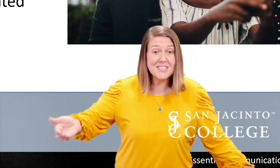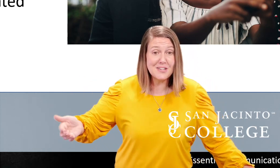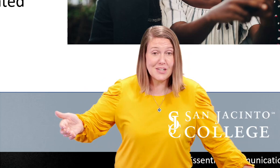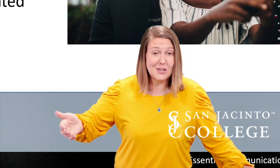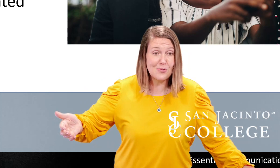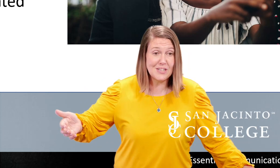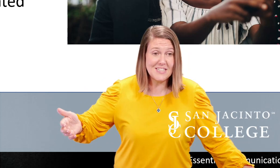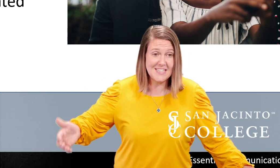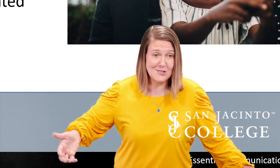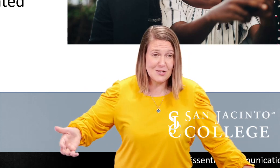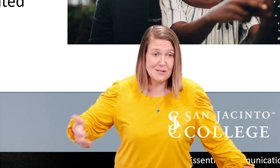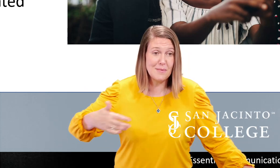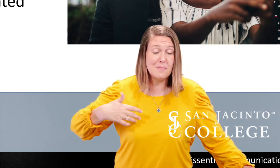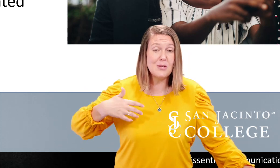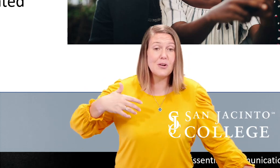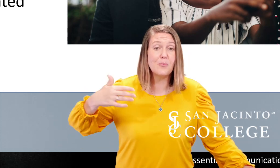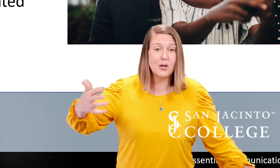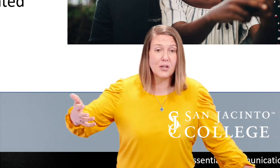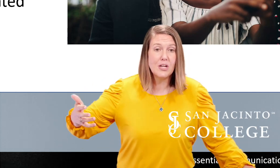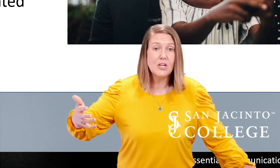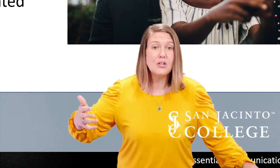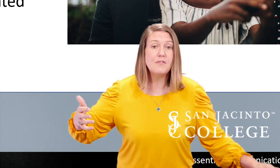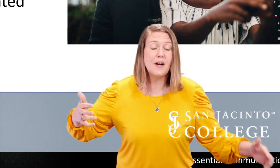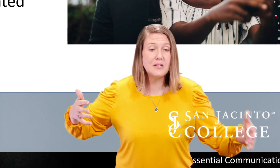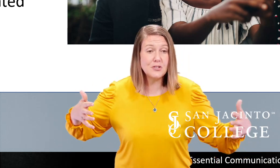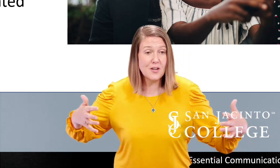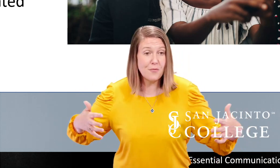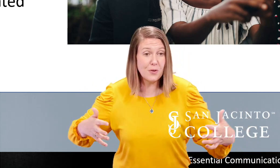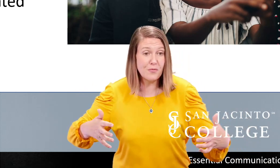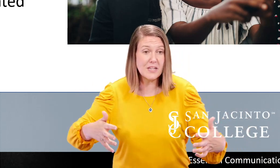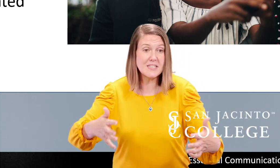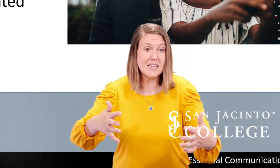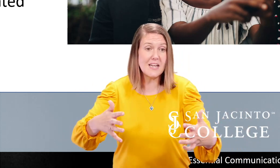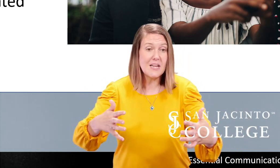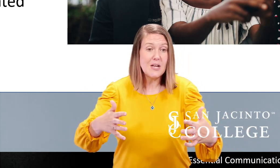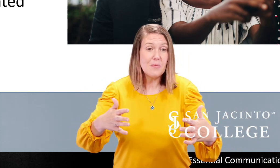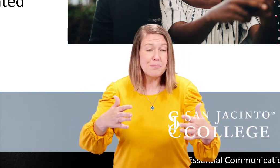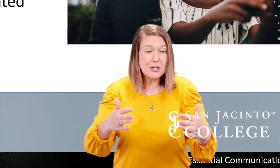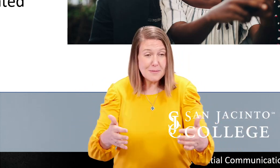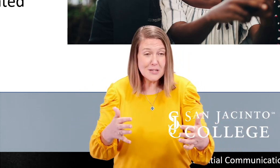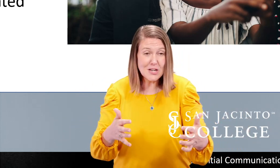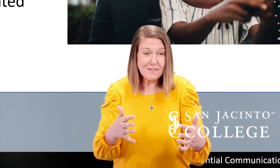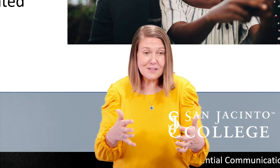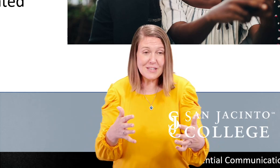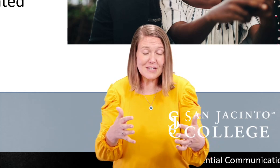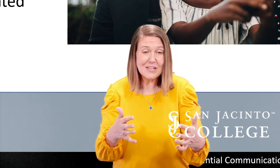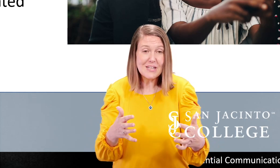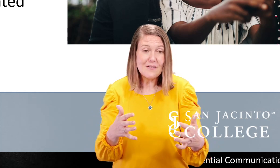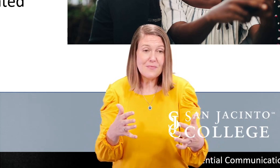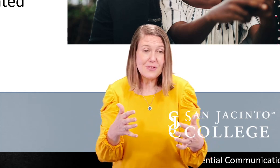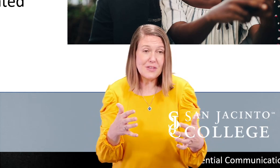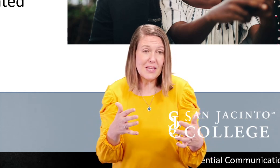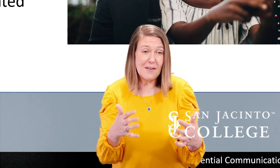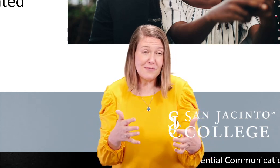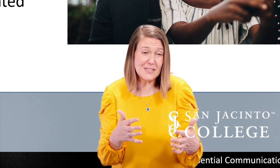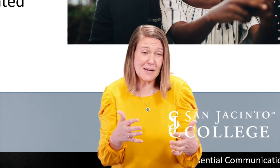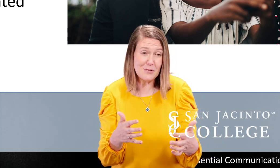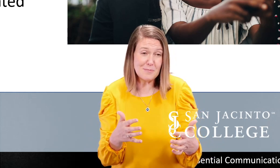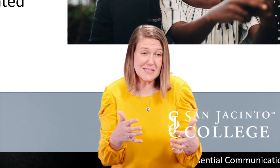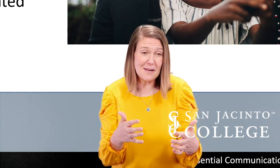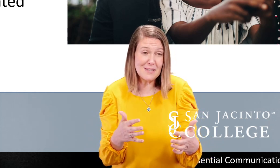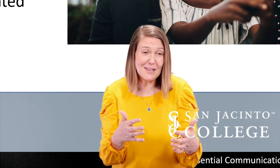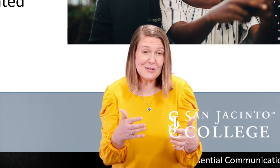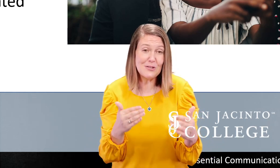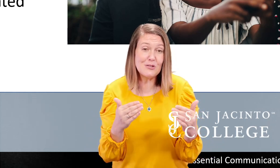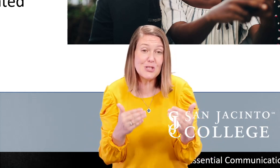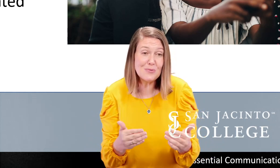are volunteering in an organization, or maybe you're at work, you find yourself with friends that pretty much every time you